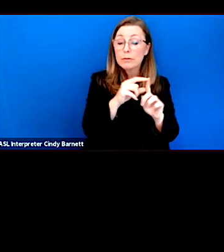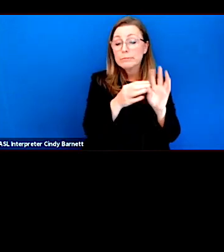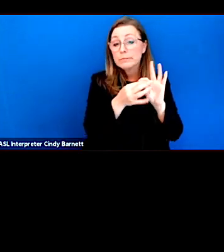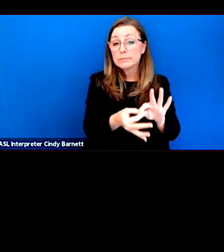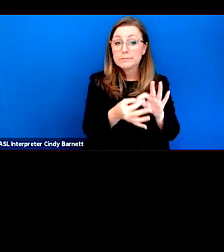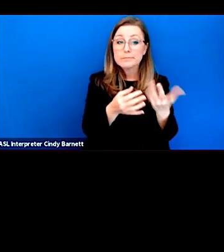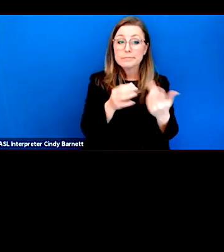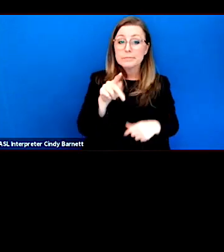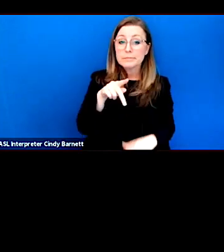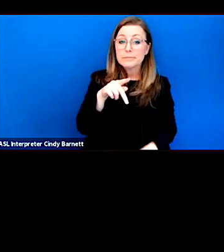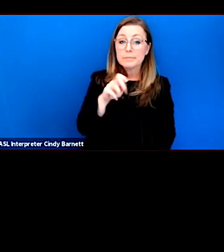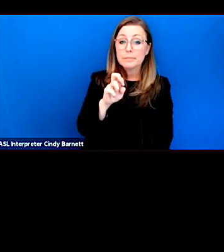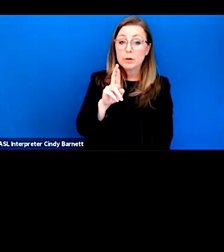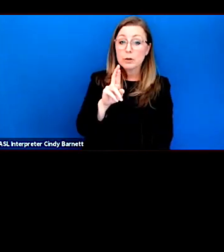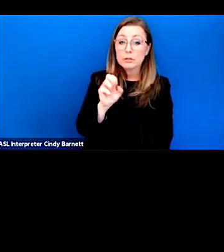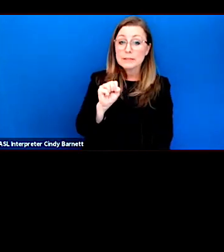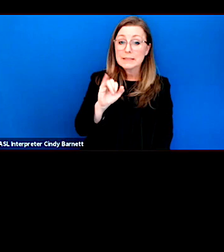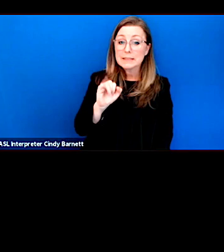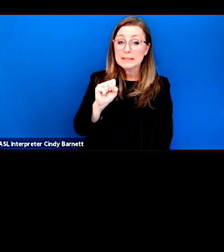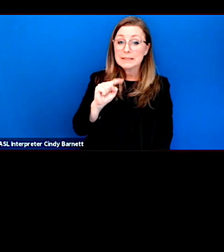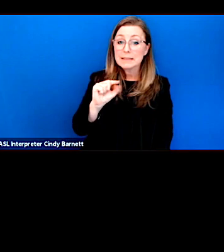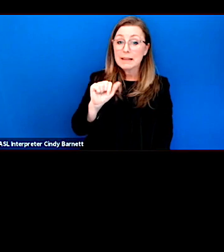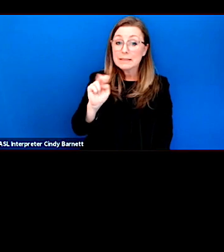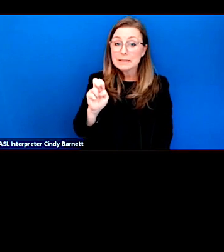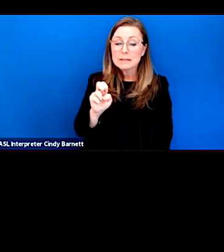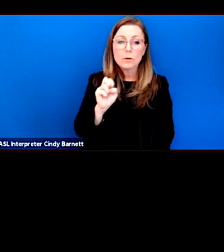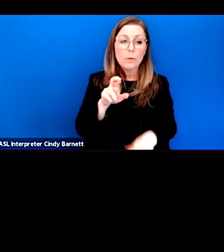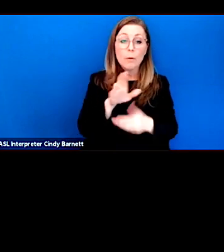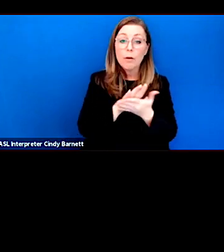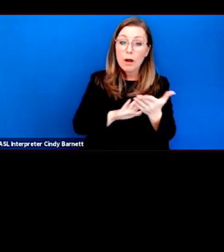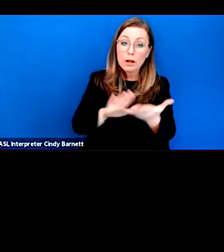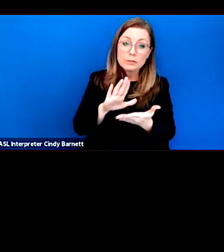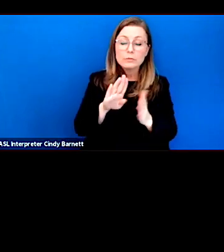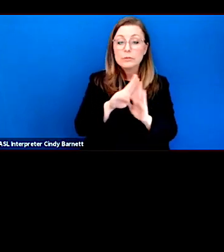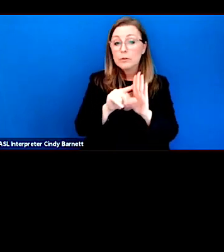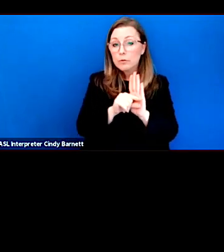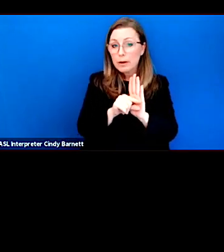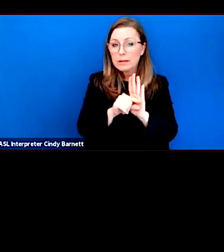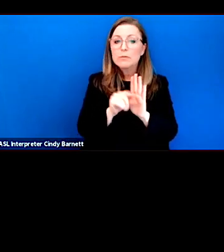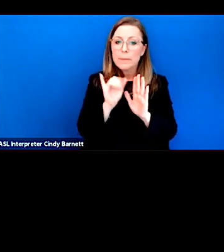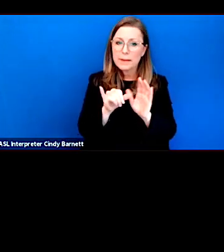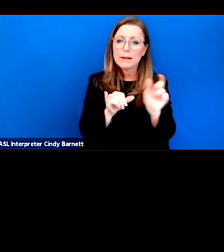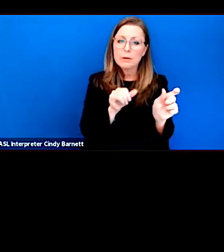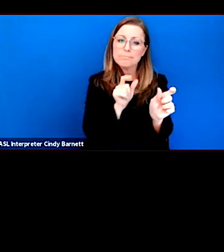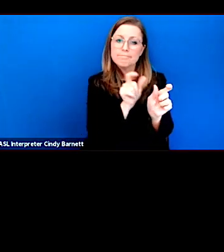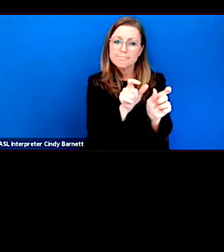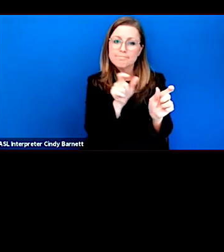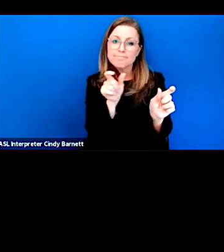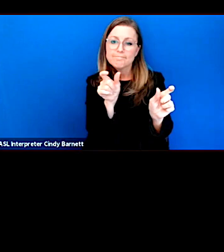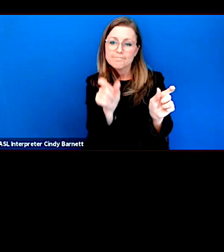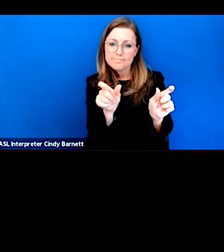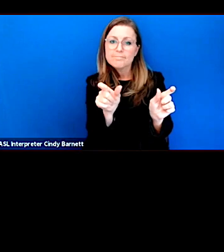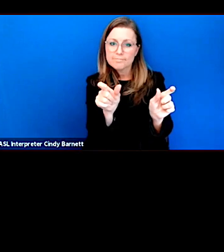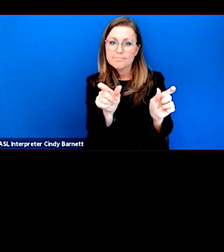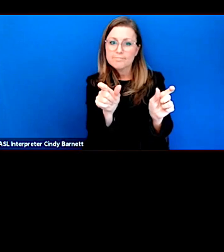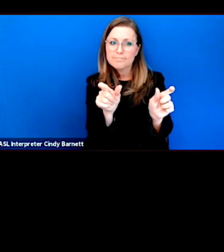undergraduate education. So you would put them here grouped according to their field. So in this